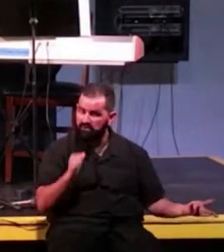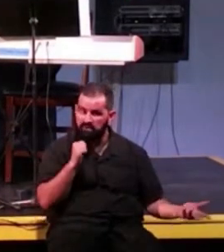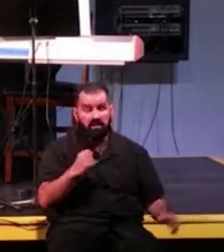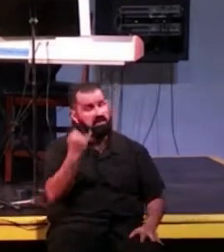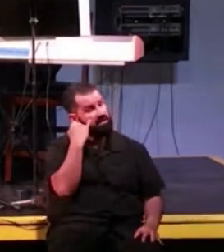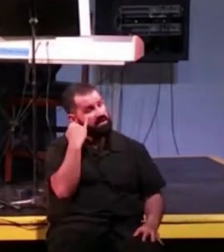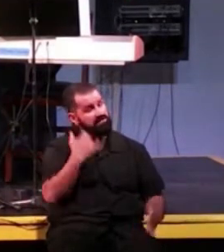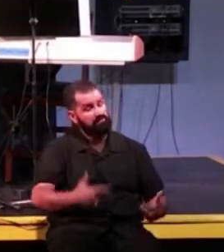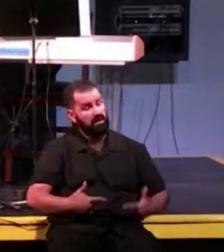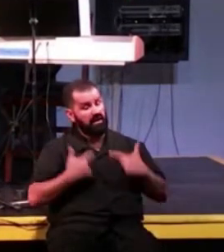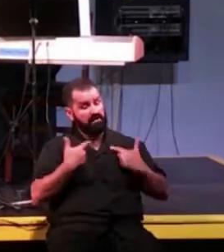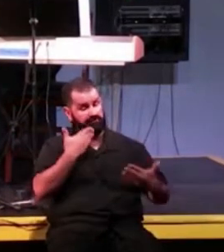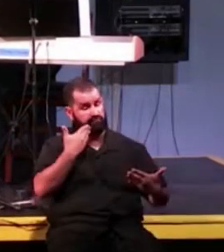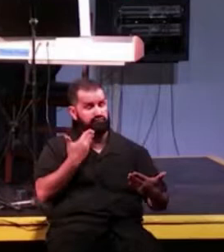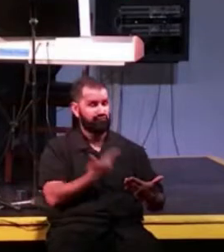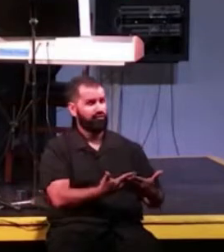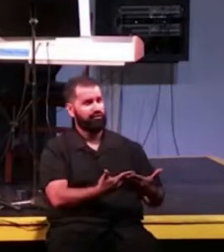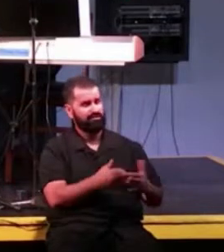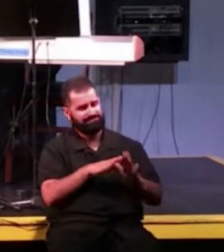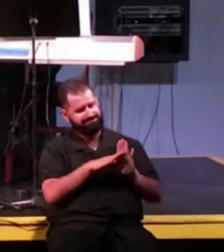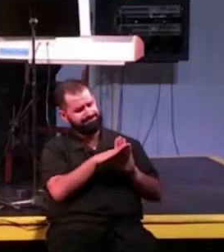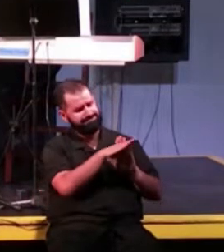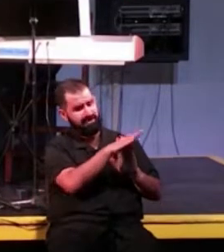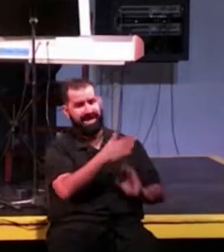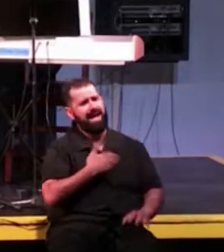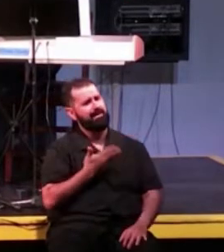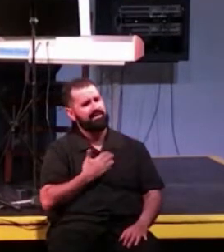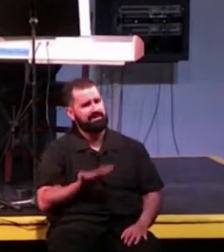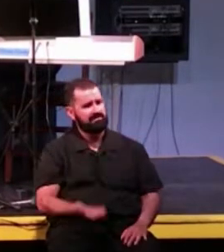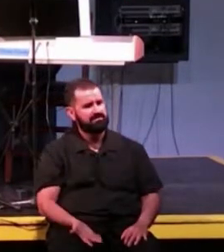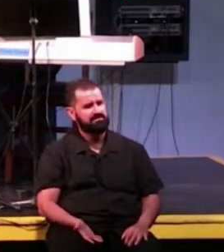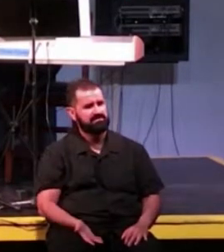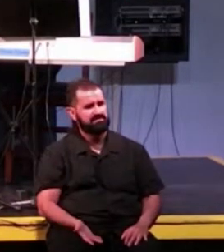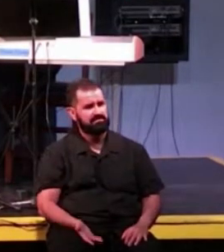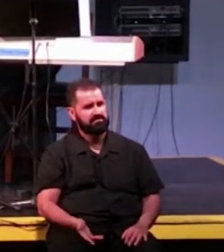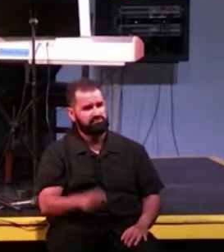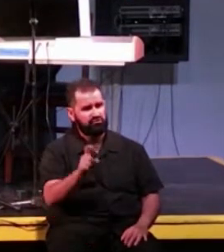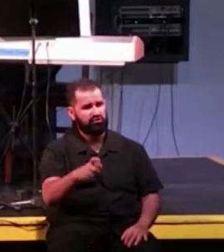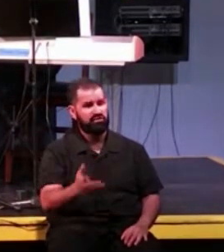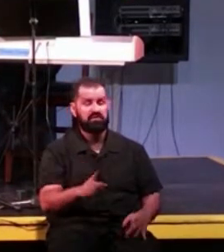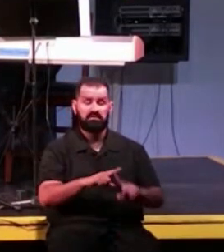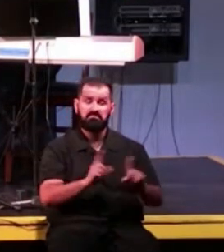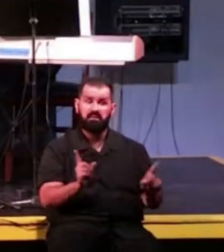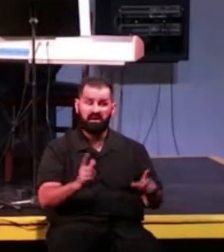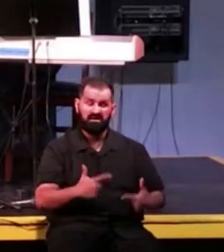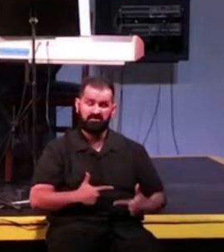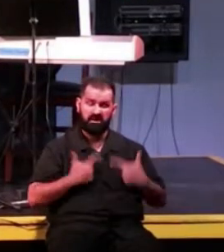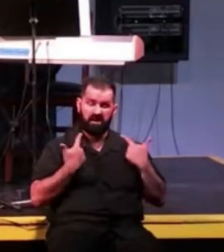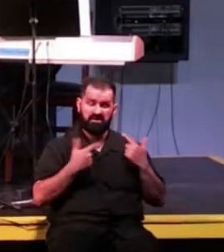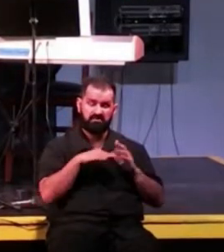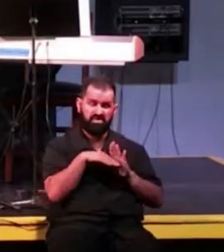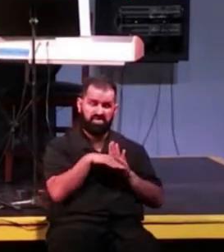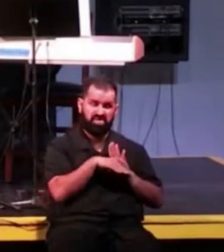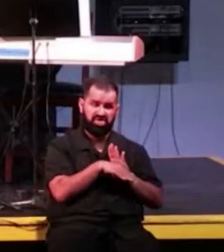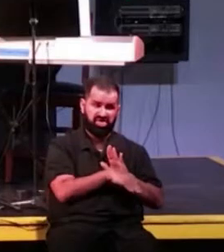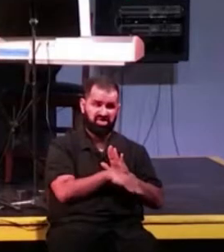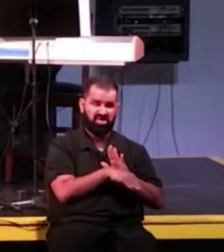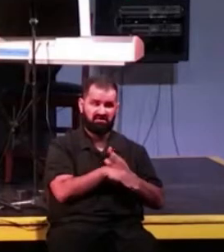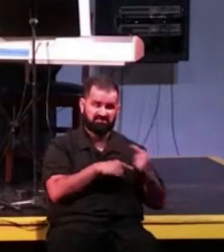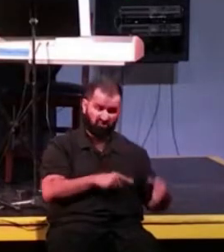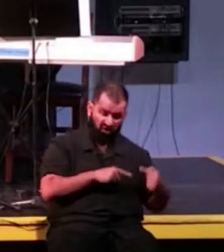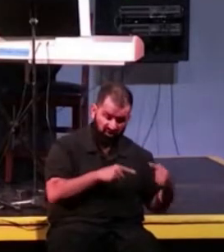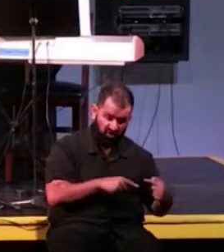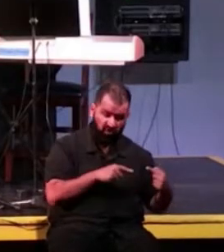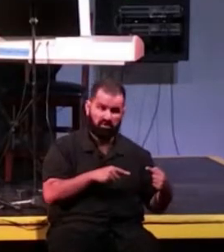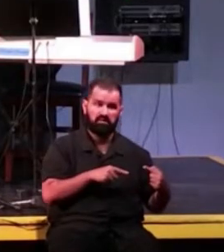When times are good, be happy. But when times are bad,